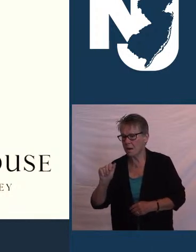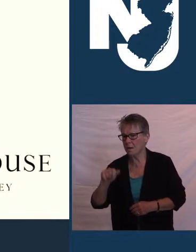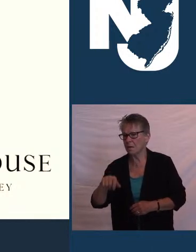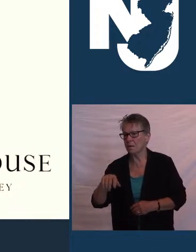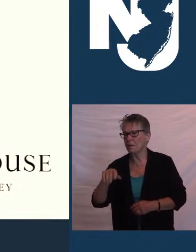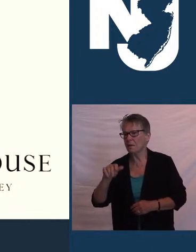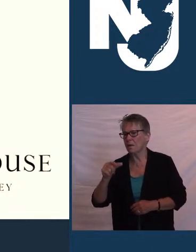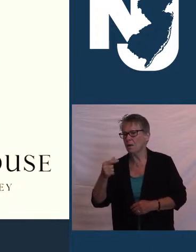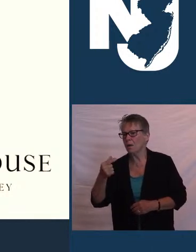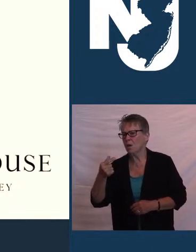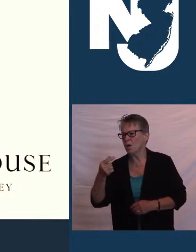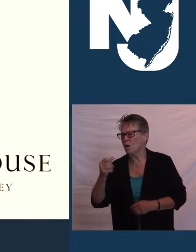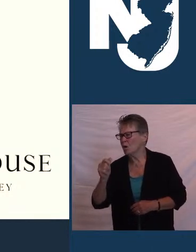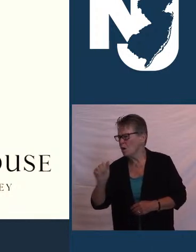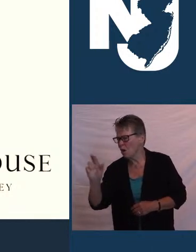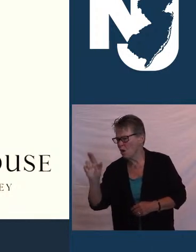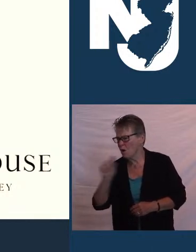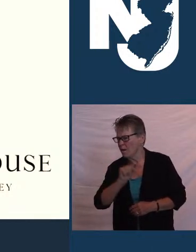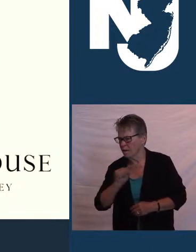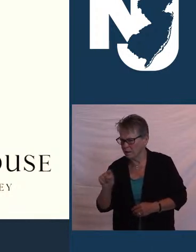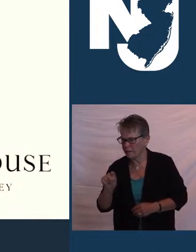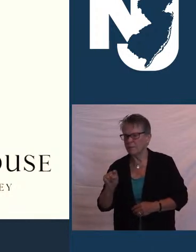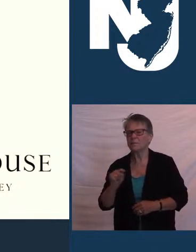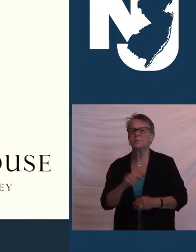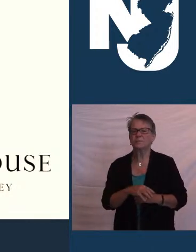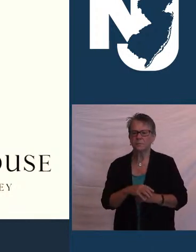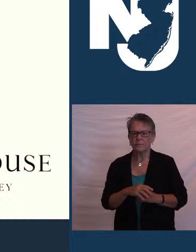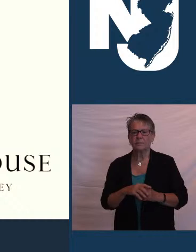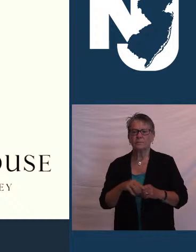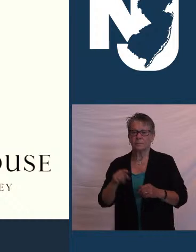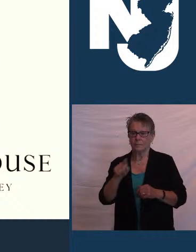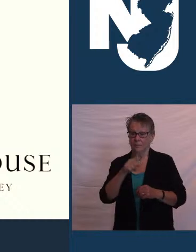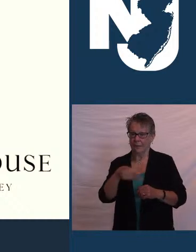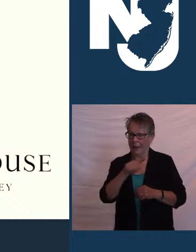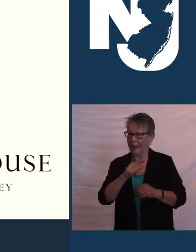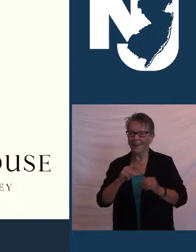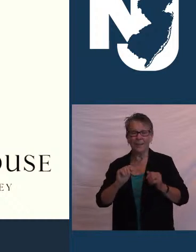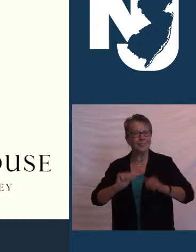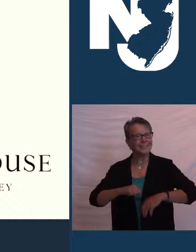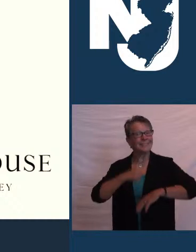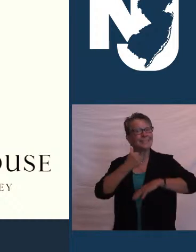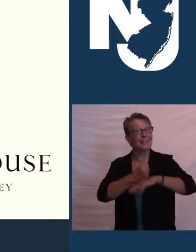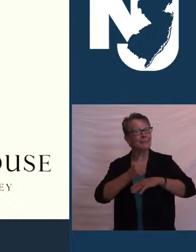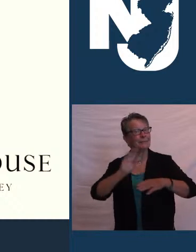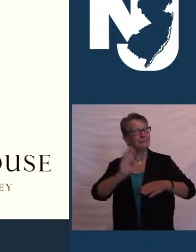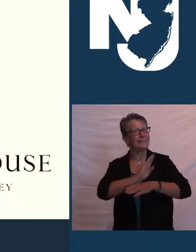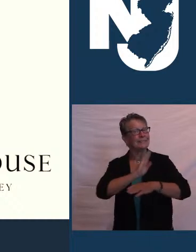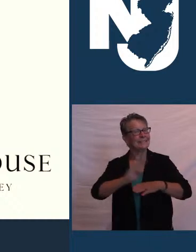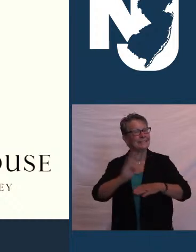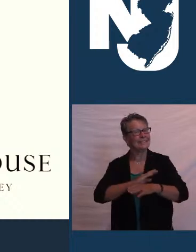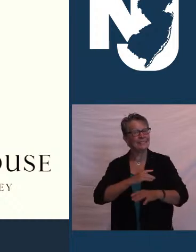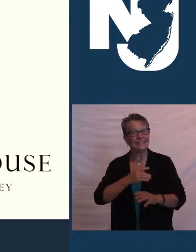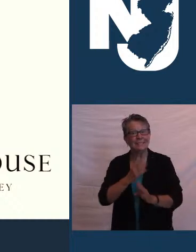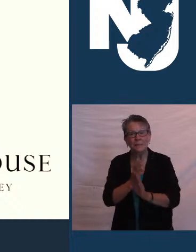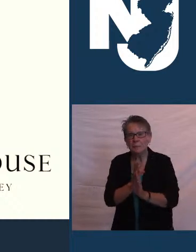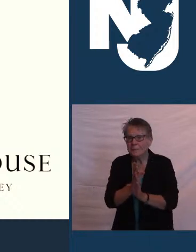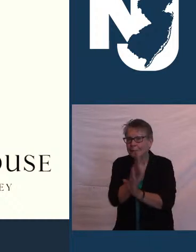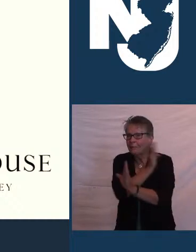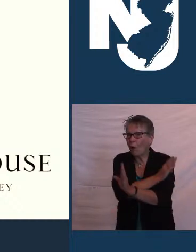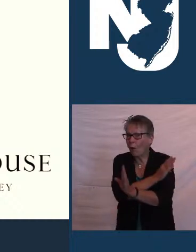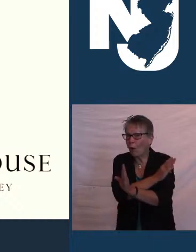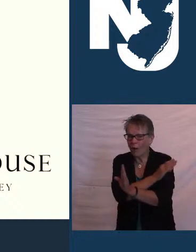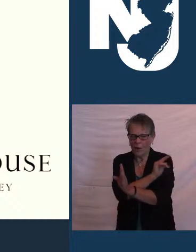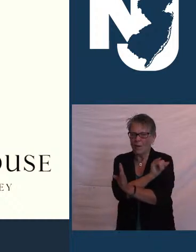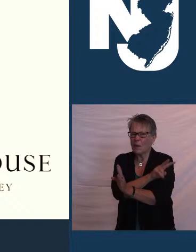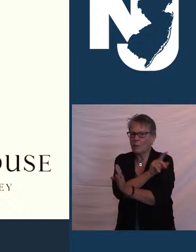just up the block on Witherspoon Street from the Homestead Princeton home goods store, which we highlighted last week. The